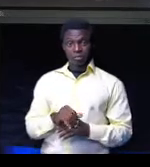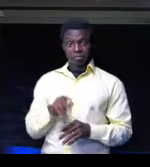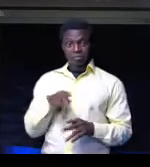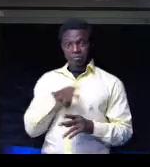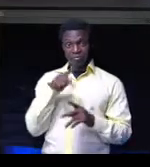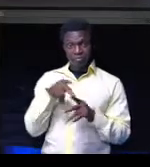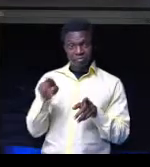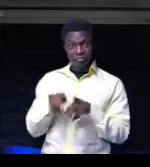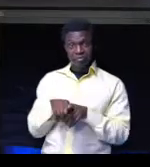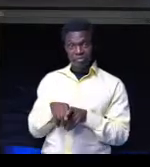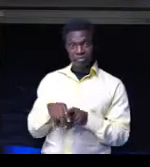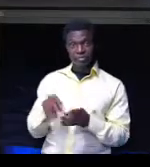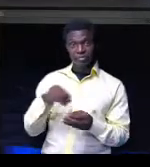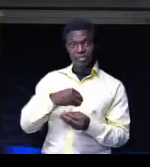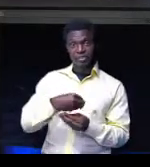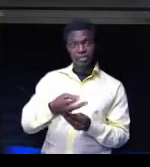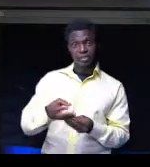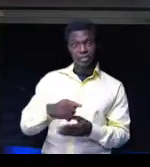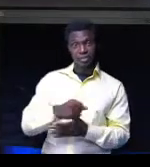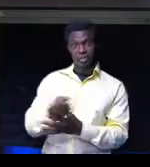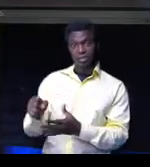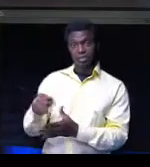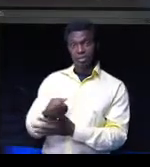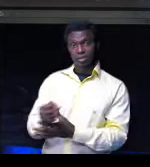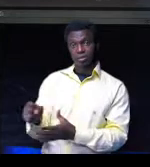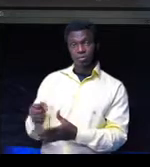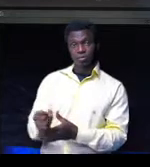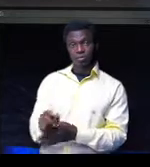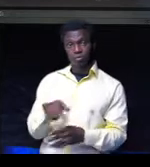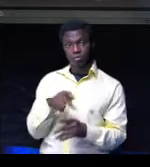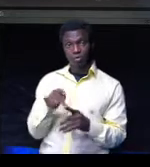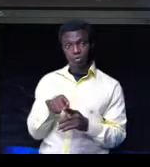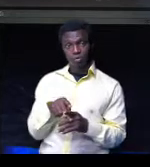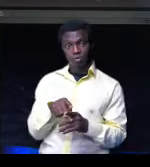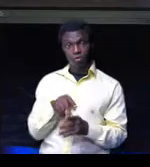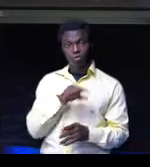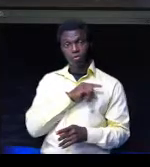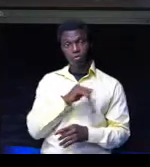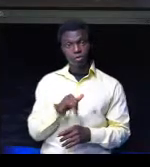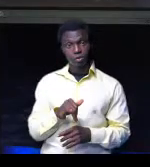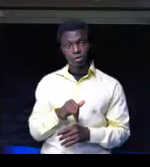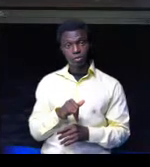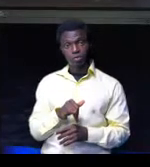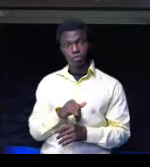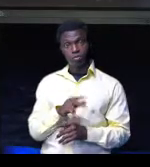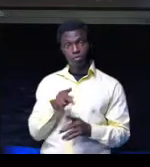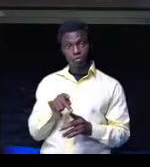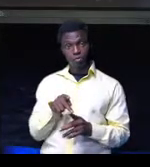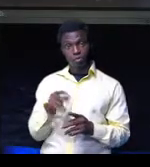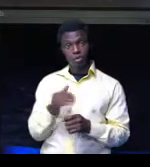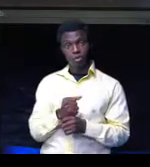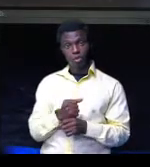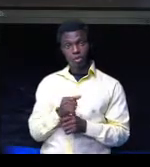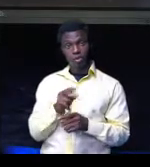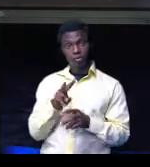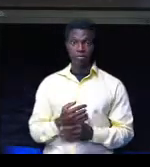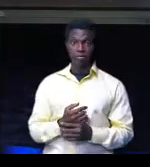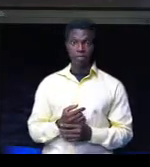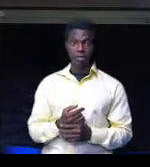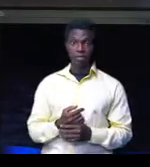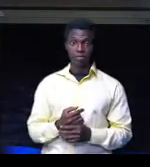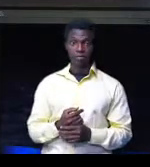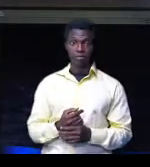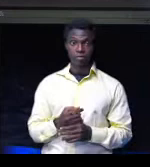pronouns. Like the distributive pronoun, quantitative pronouns also take verbs in the singular.